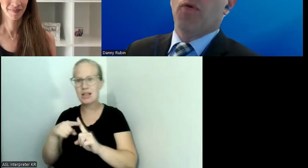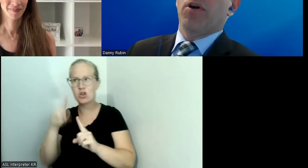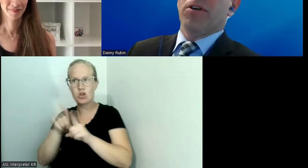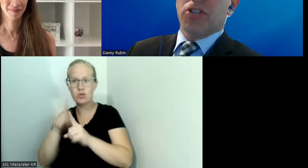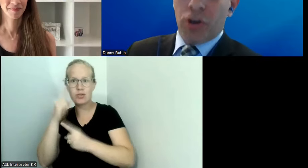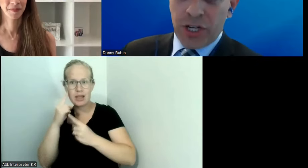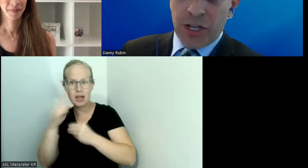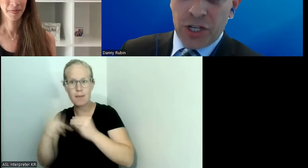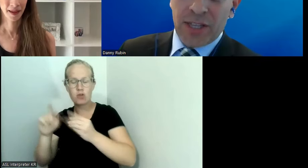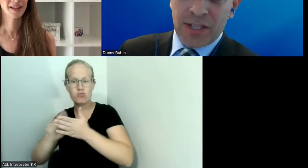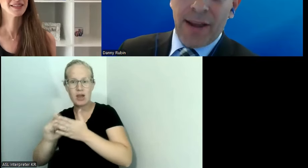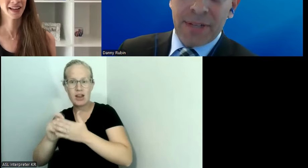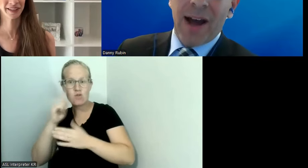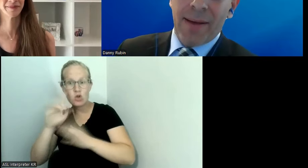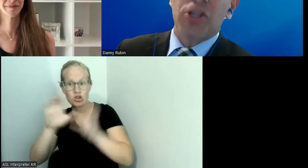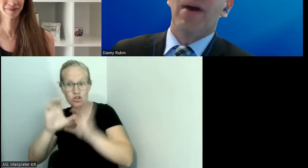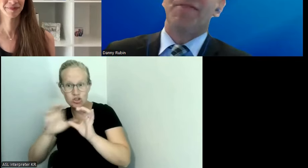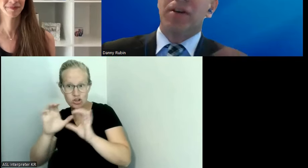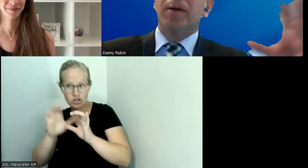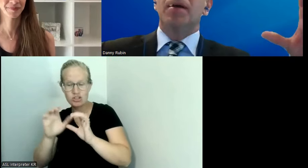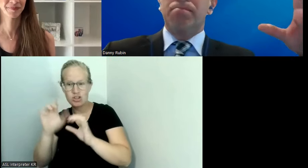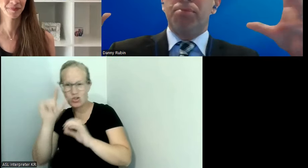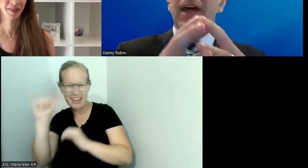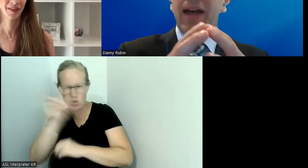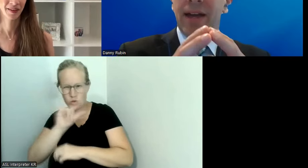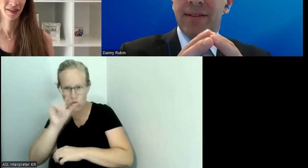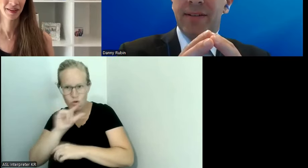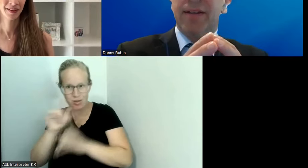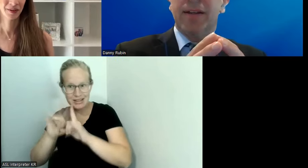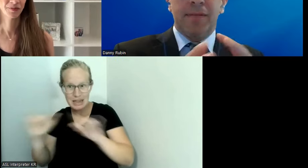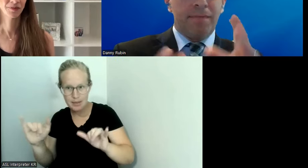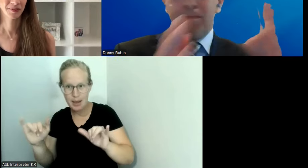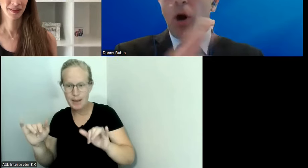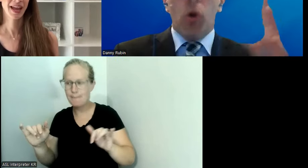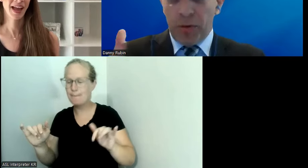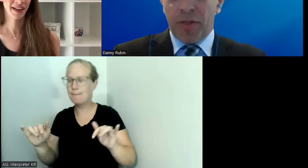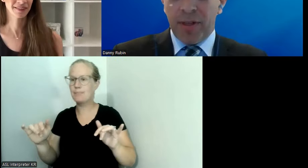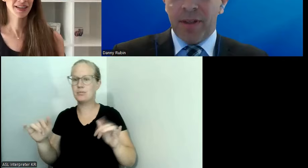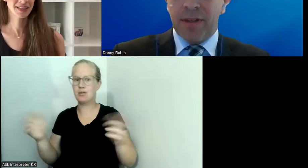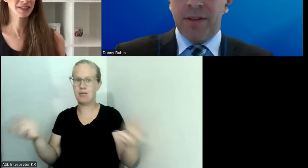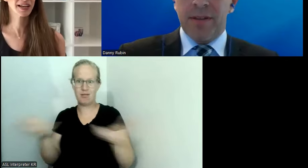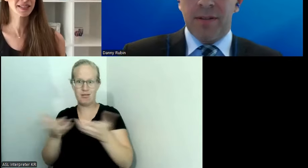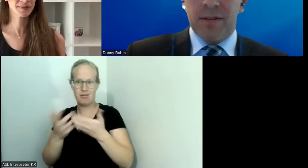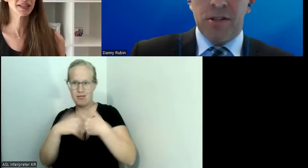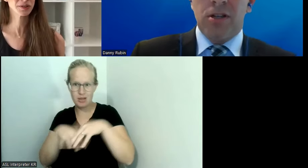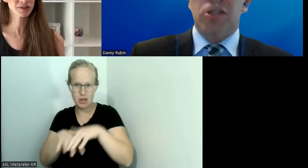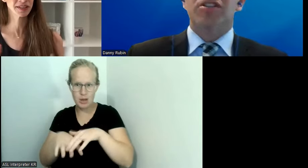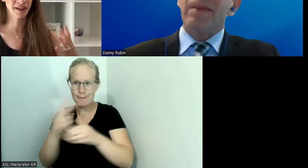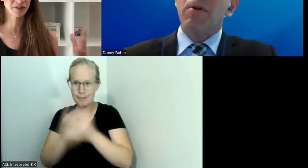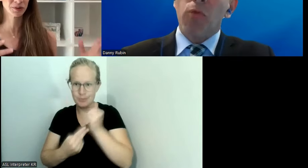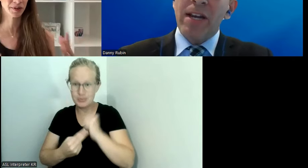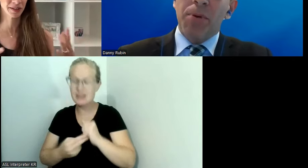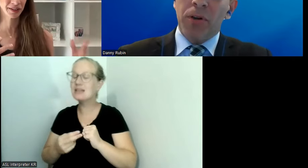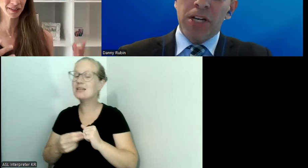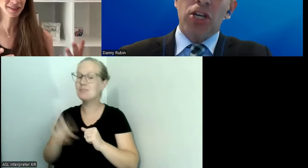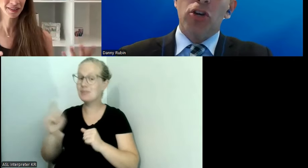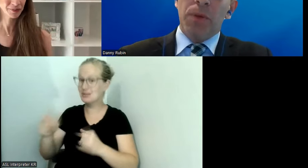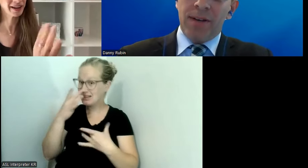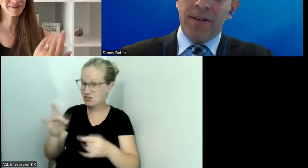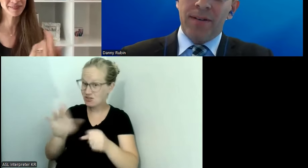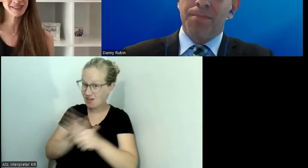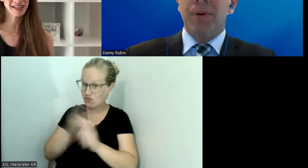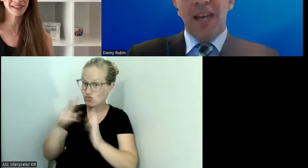writing for search engines at the same time. you have to blend both. It still has to be interesting enough. to be readable